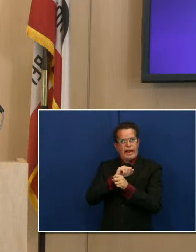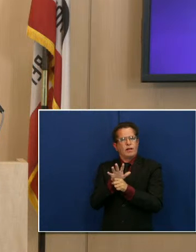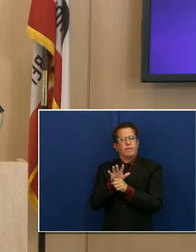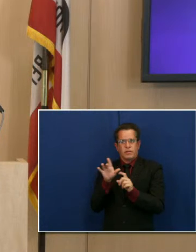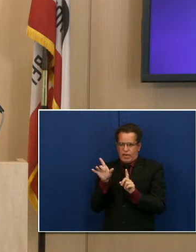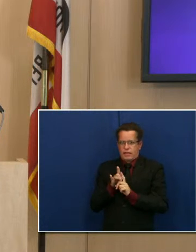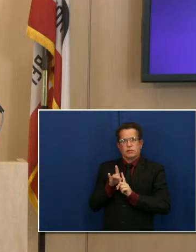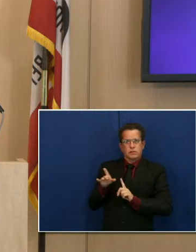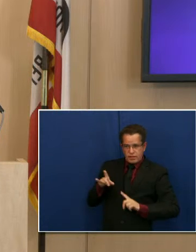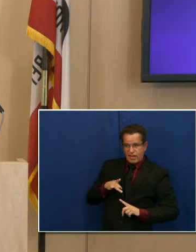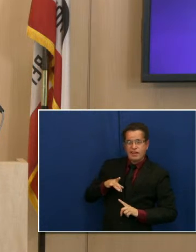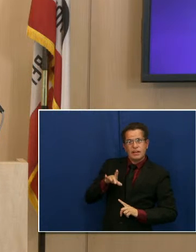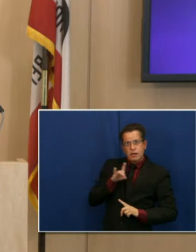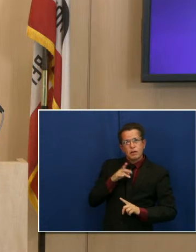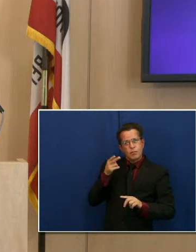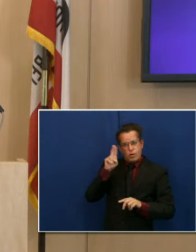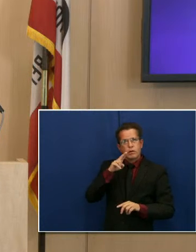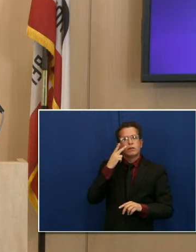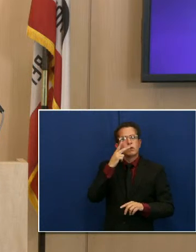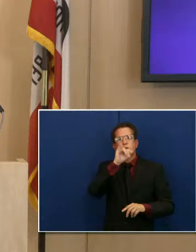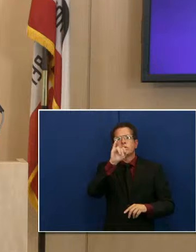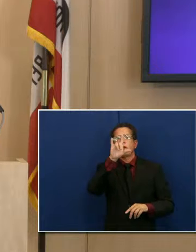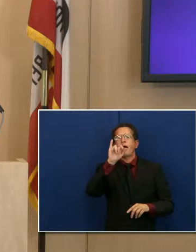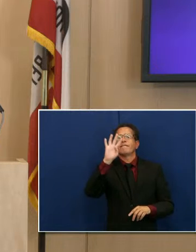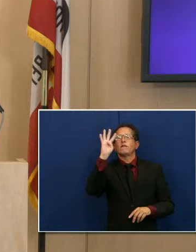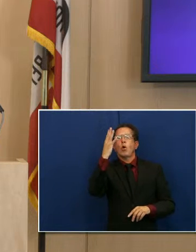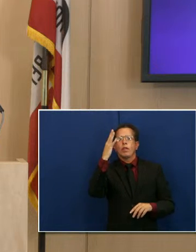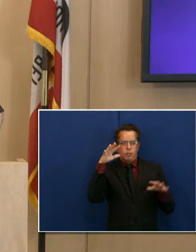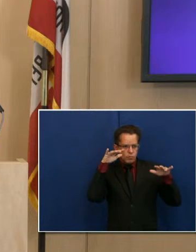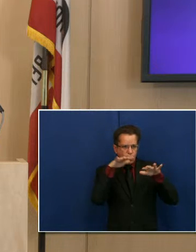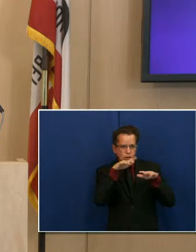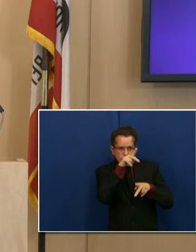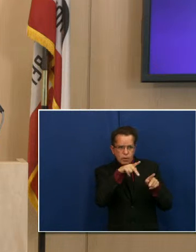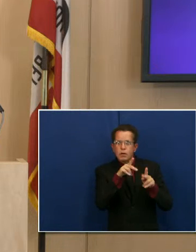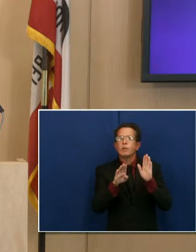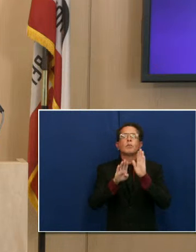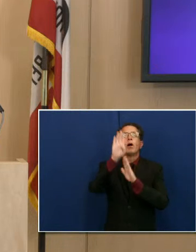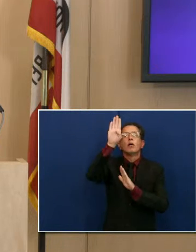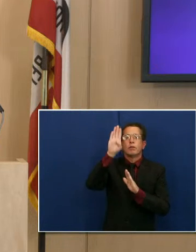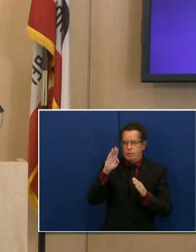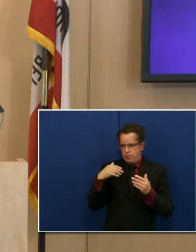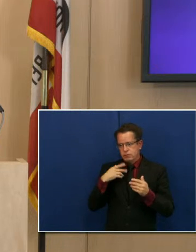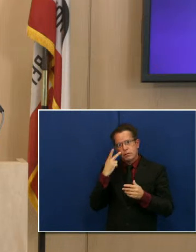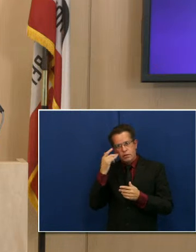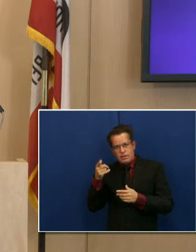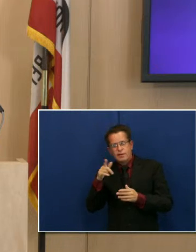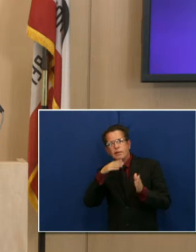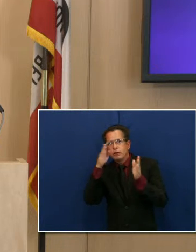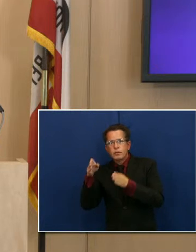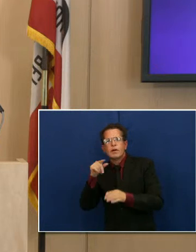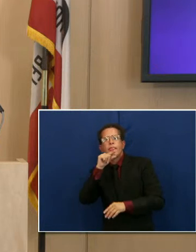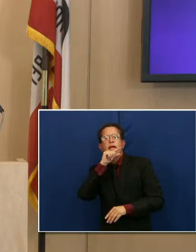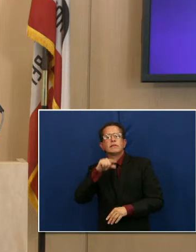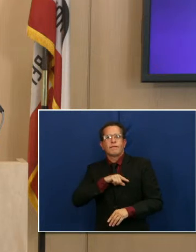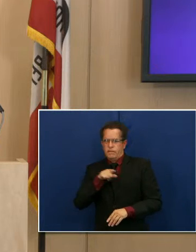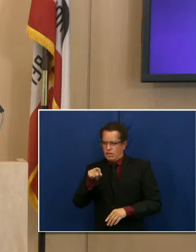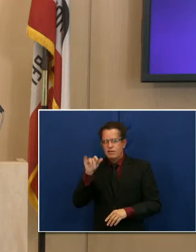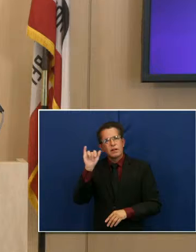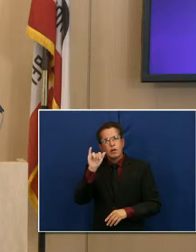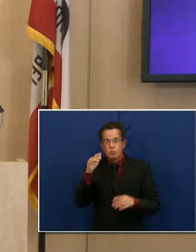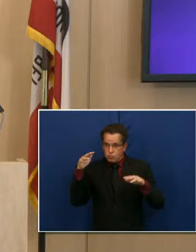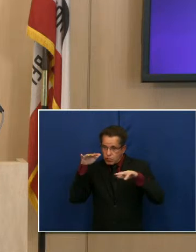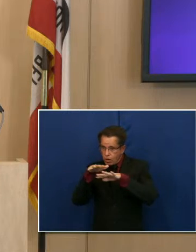surge. We saw this during the 4th of July holiday, and now we definitely have seen the results of Thanksgiving,